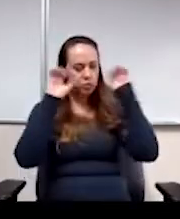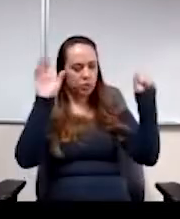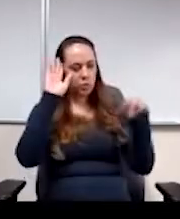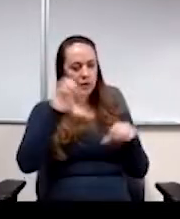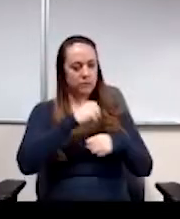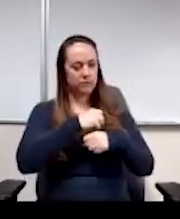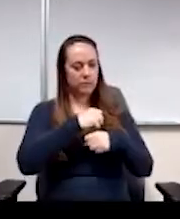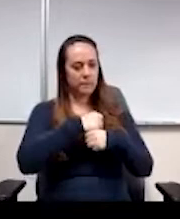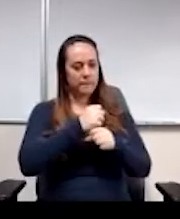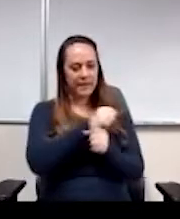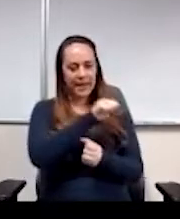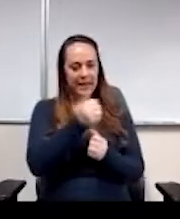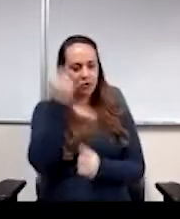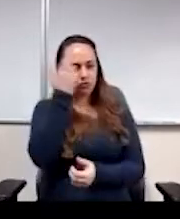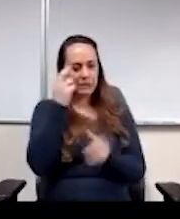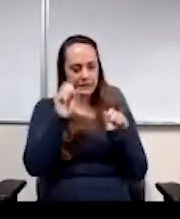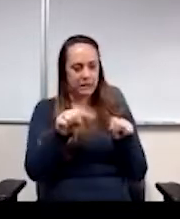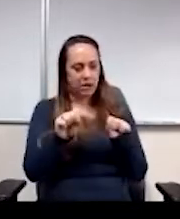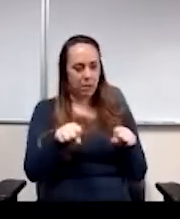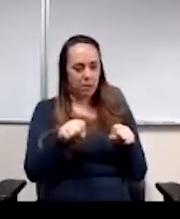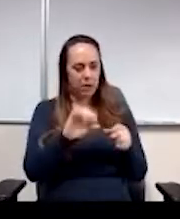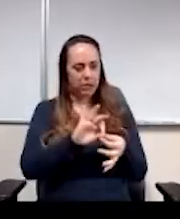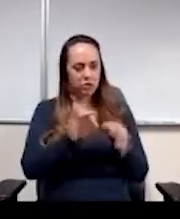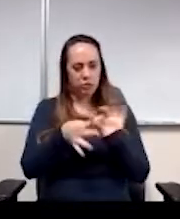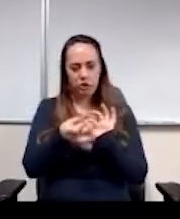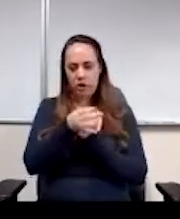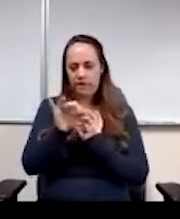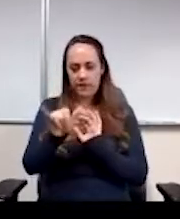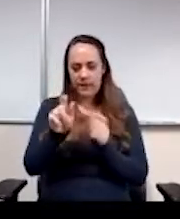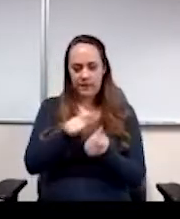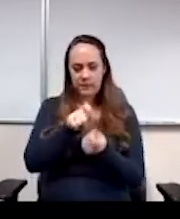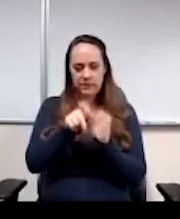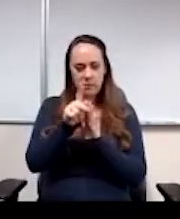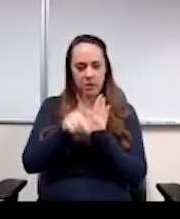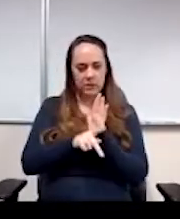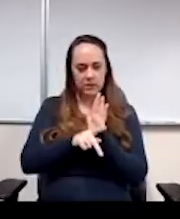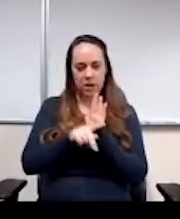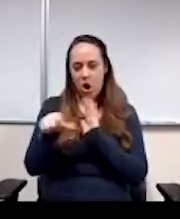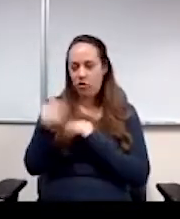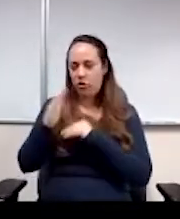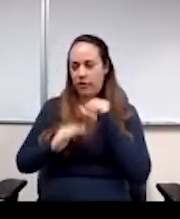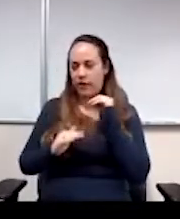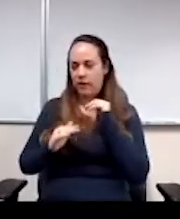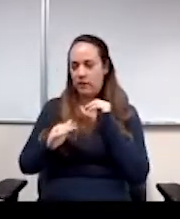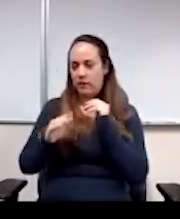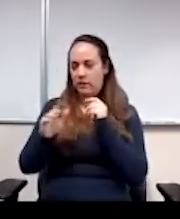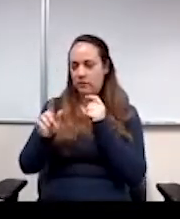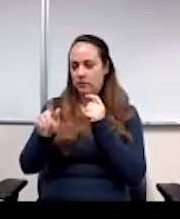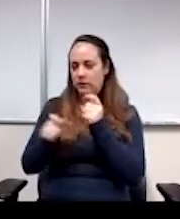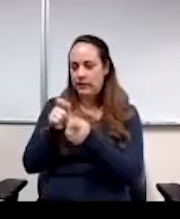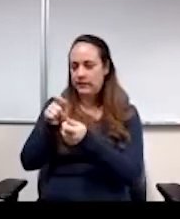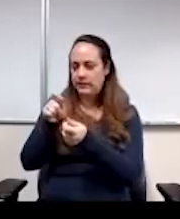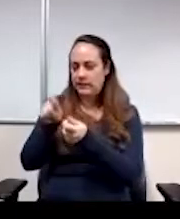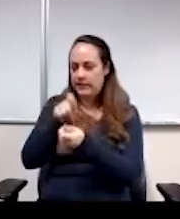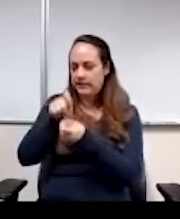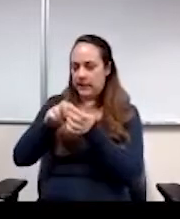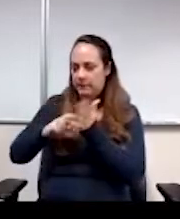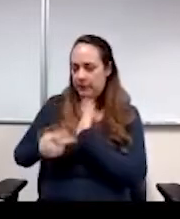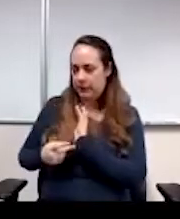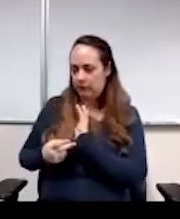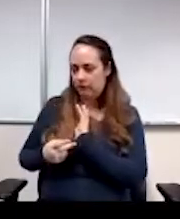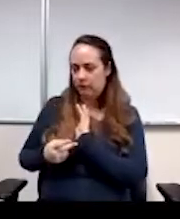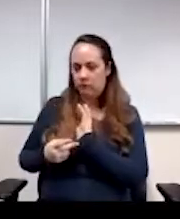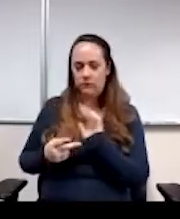any kind of like reasonable interpretation of that particular policy outside of what exactly it says. If